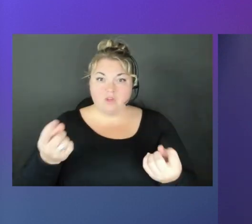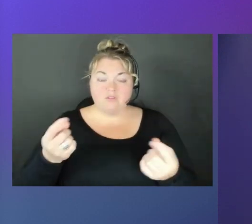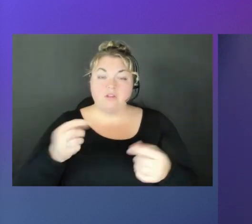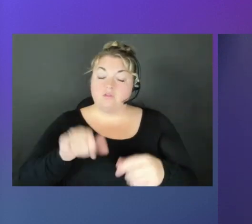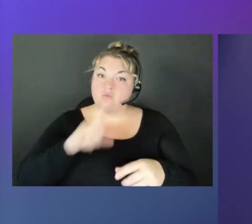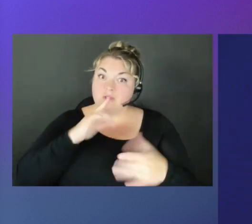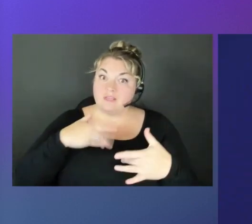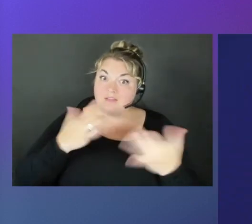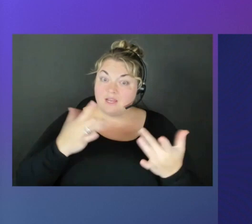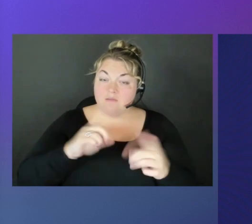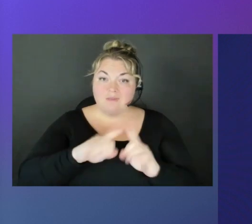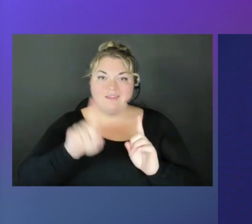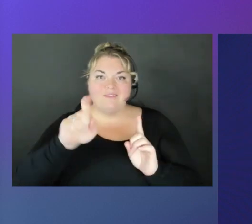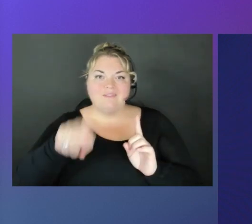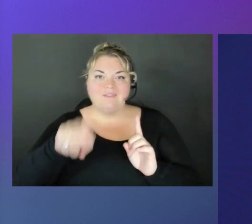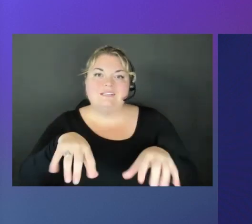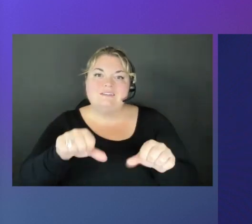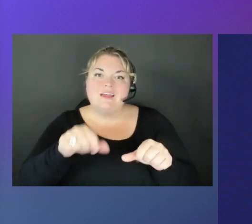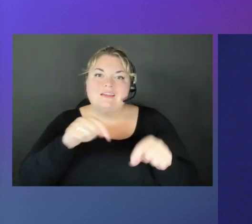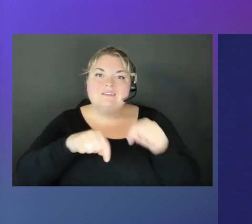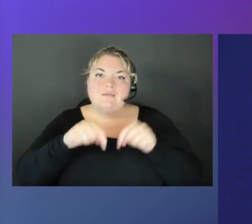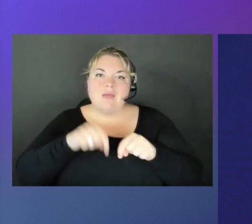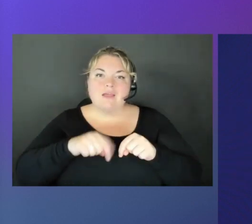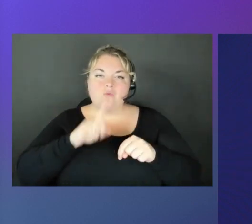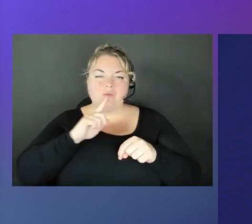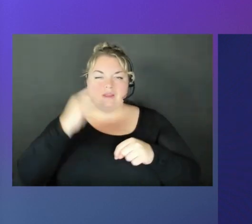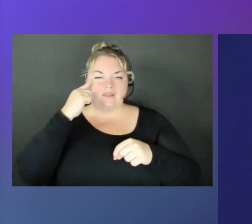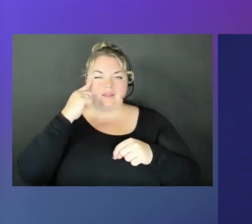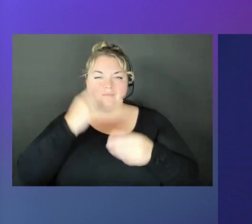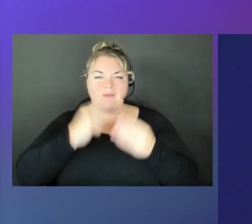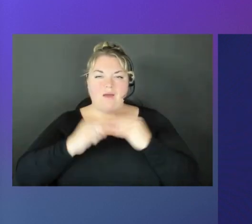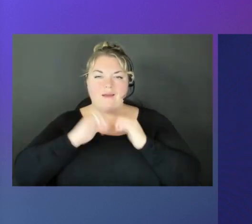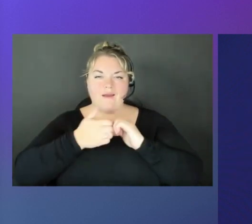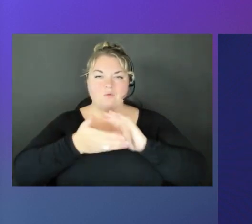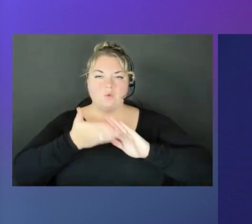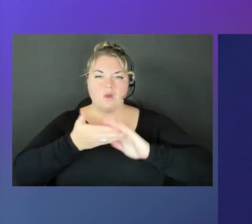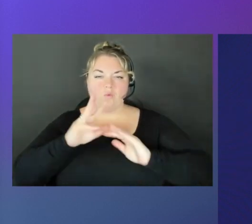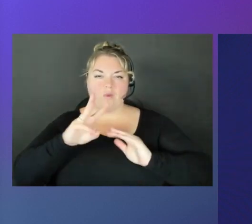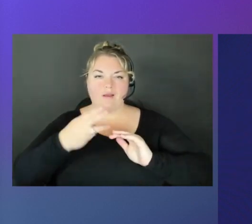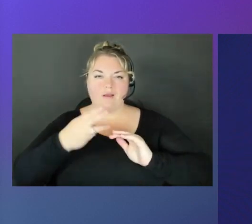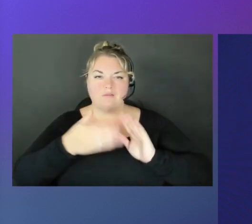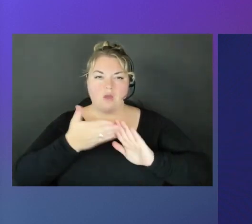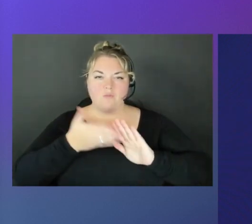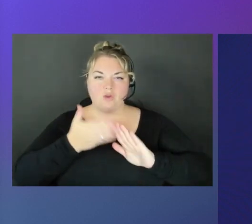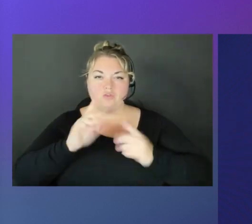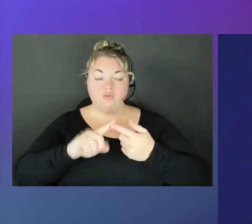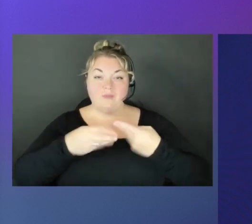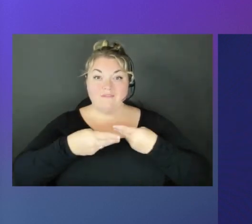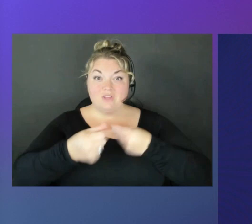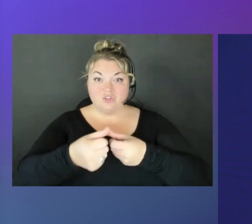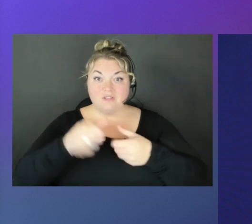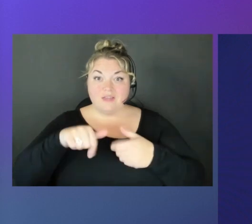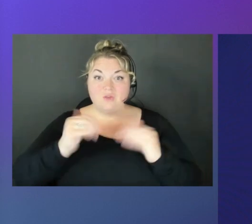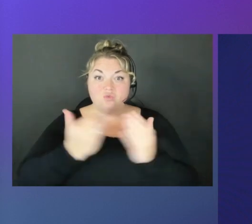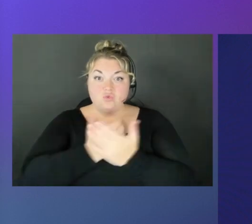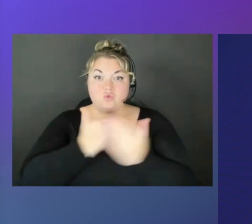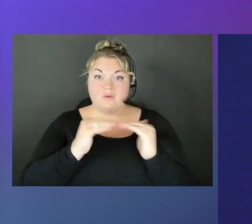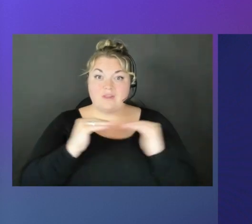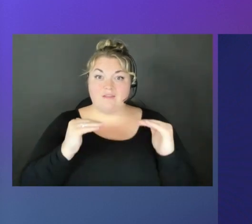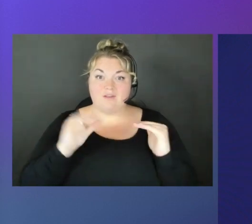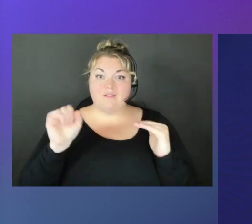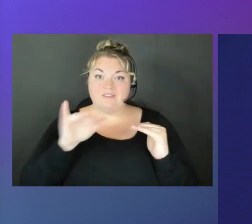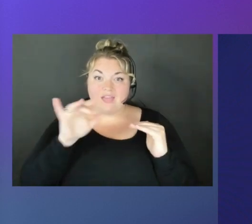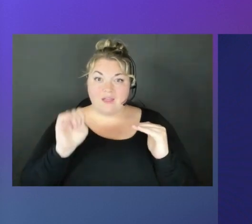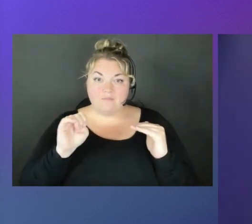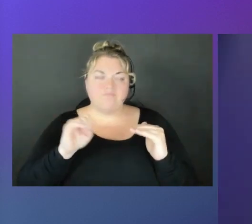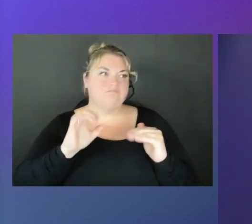need to take a step back and really rethink how they're running their warehouse operations in order to be efficient at this new heightened level of scale. Yeah, I can